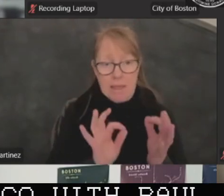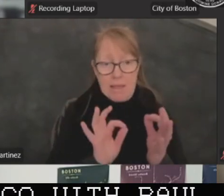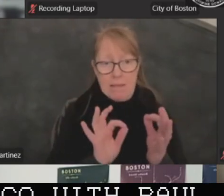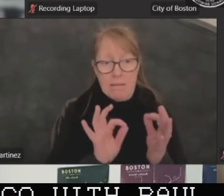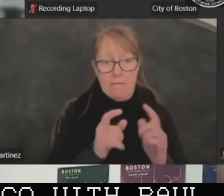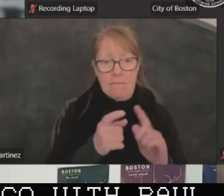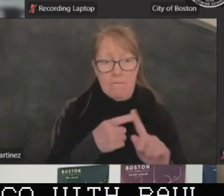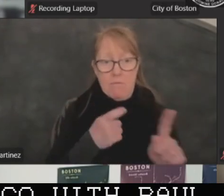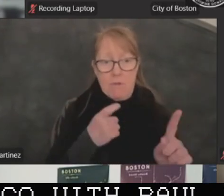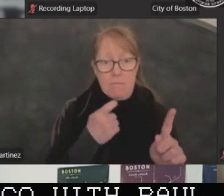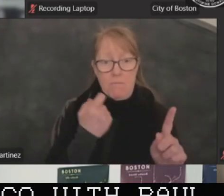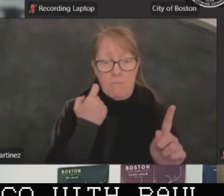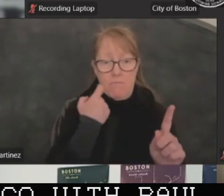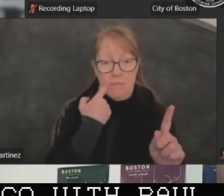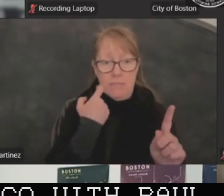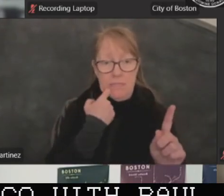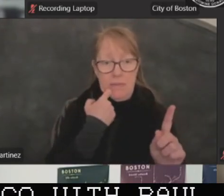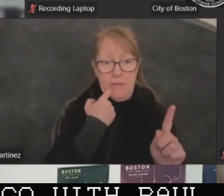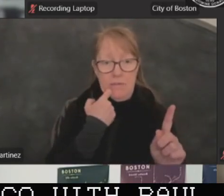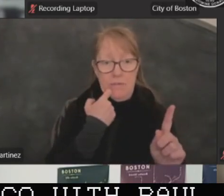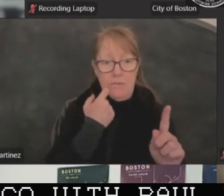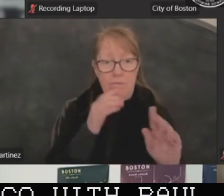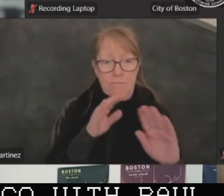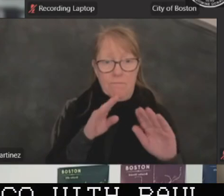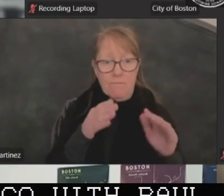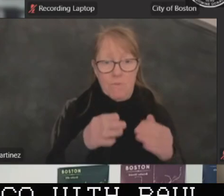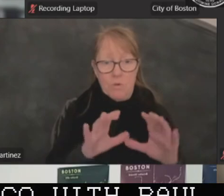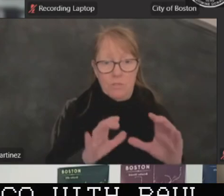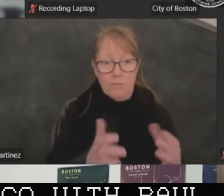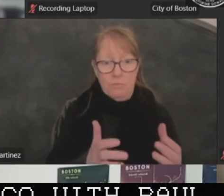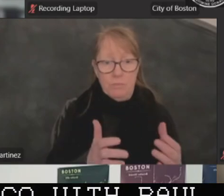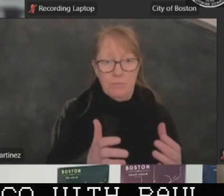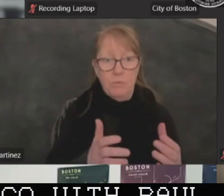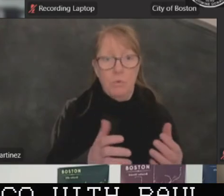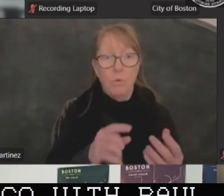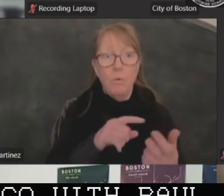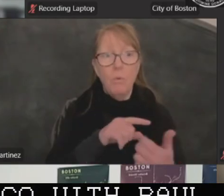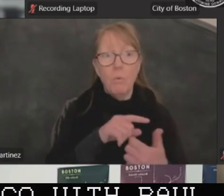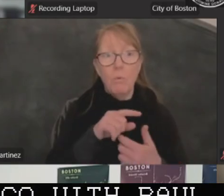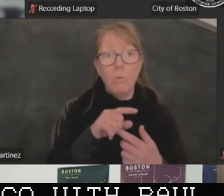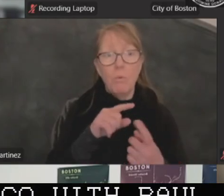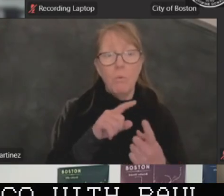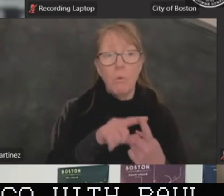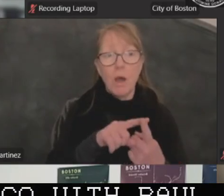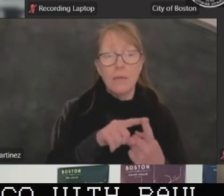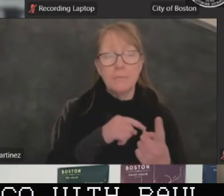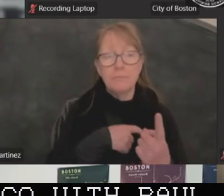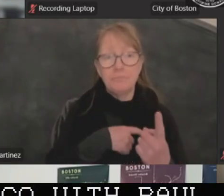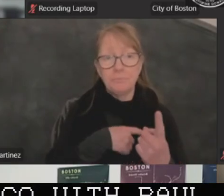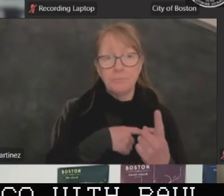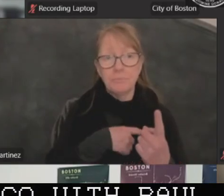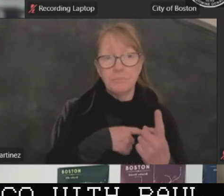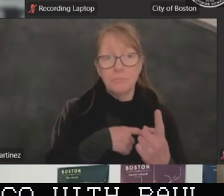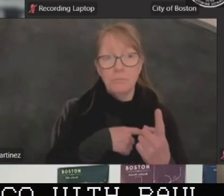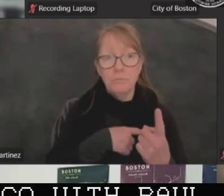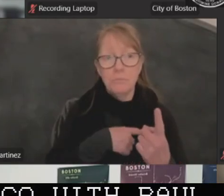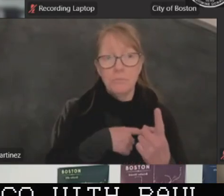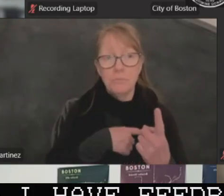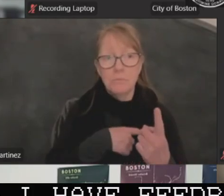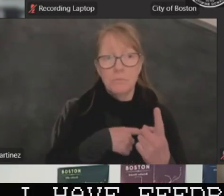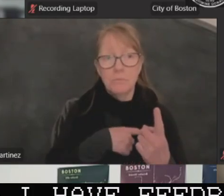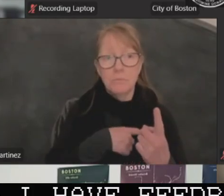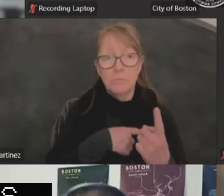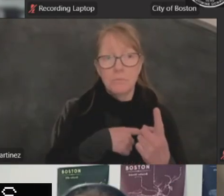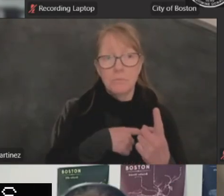recent focus groups, and one was about effective community engagement